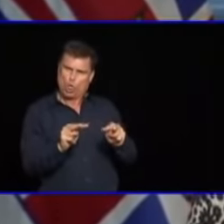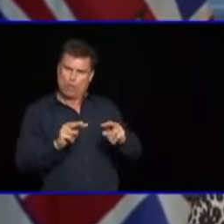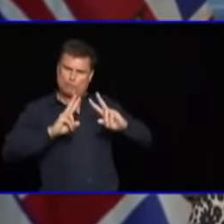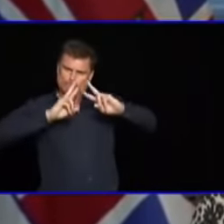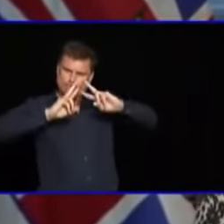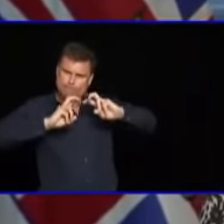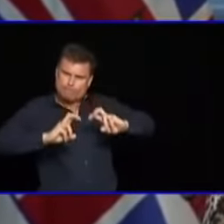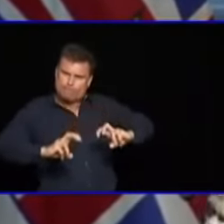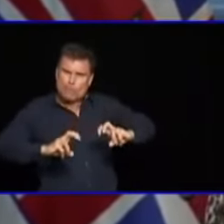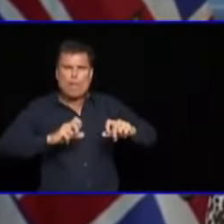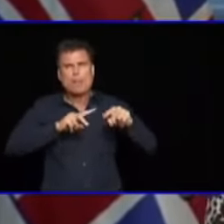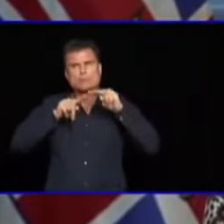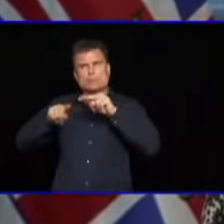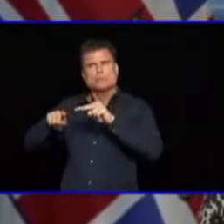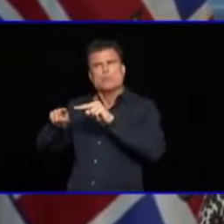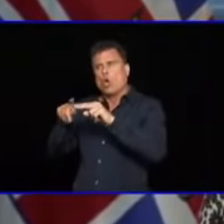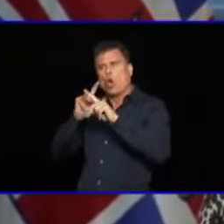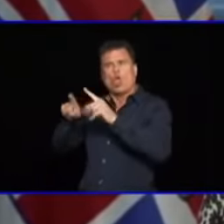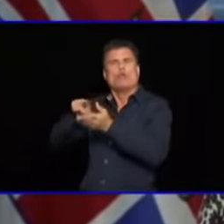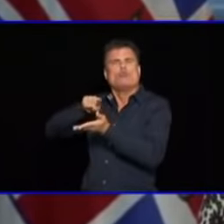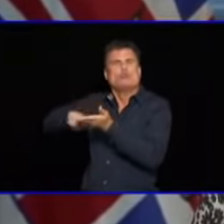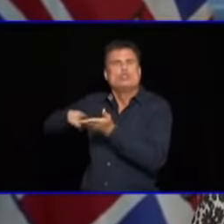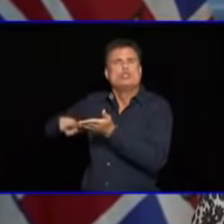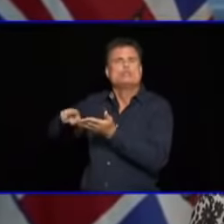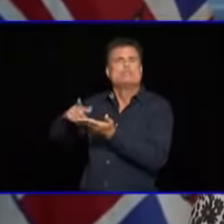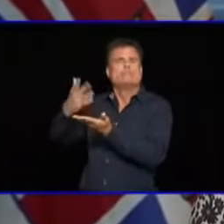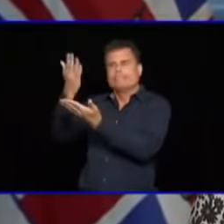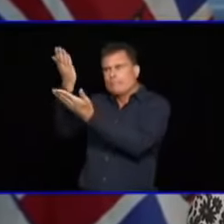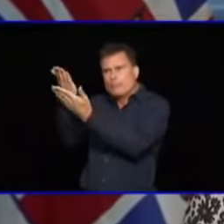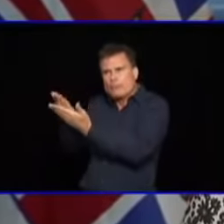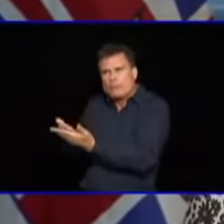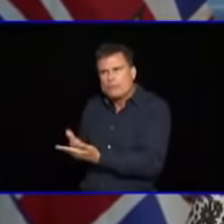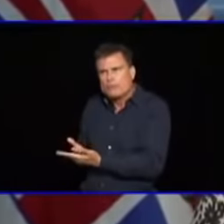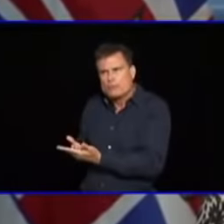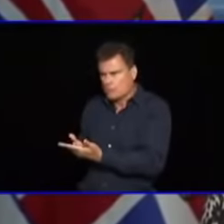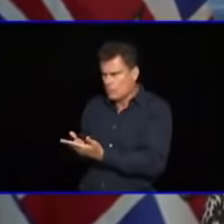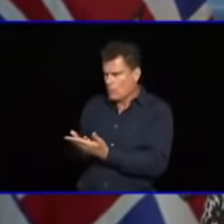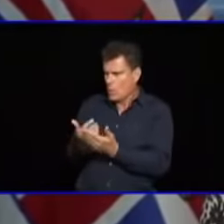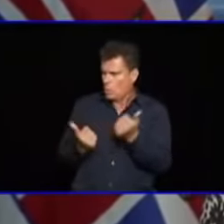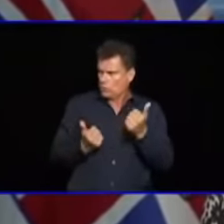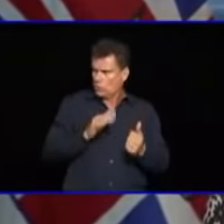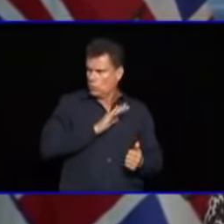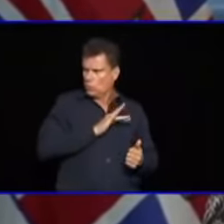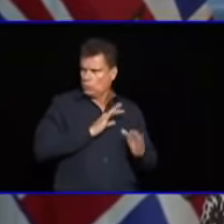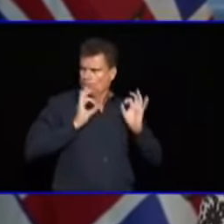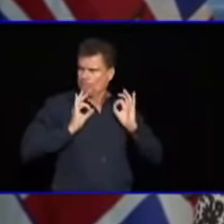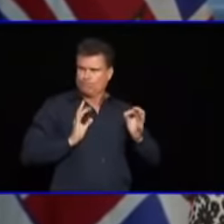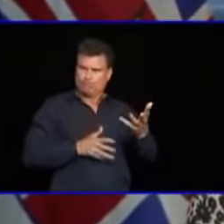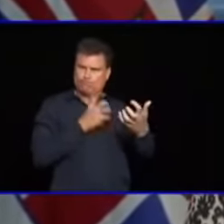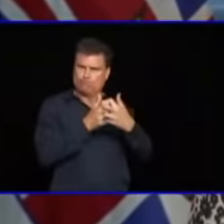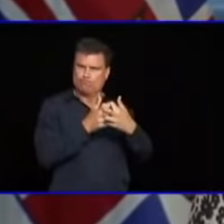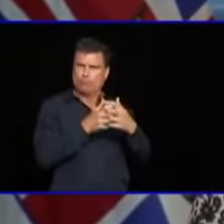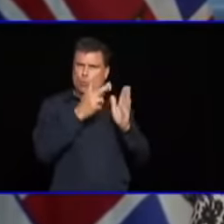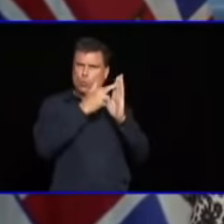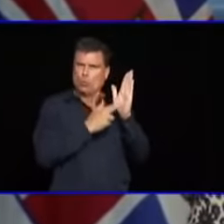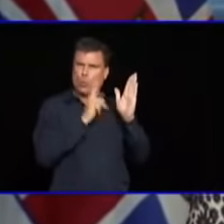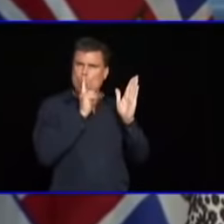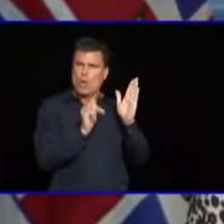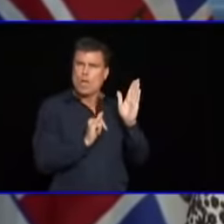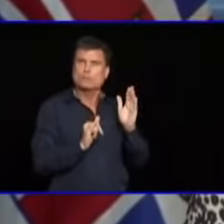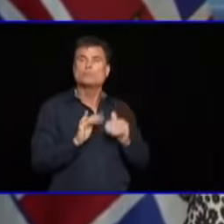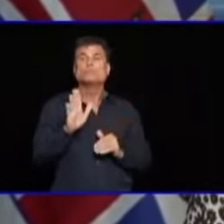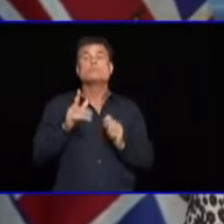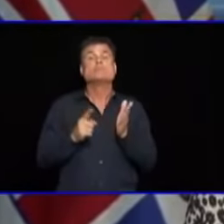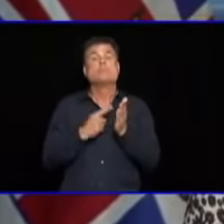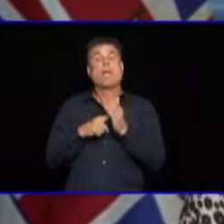terms of being able to learn, and it can impede for some children. Having said